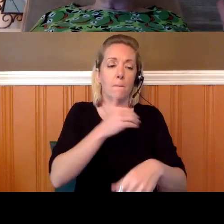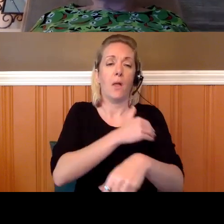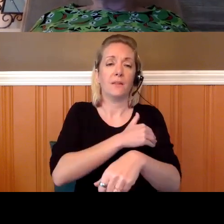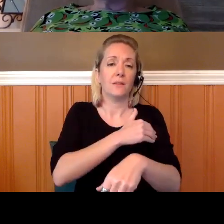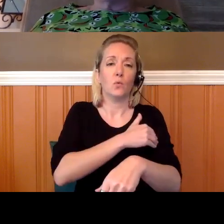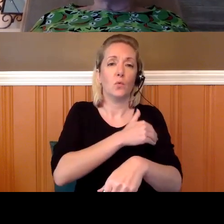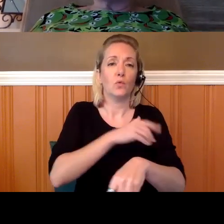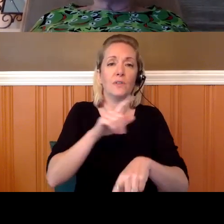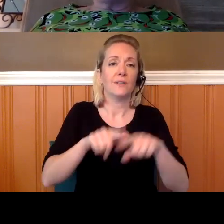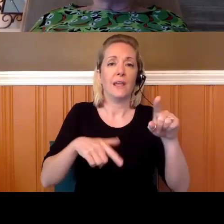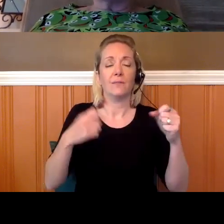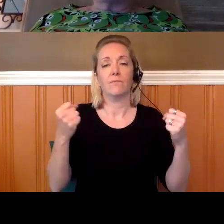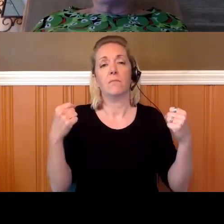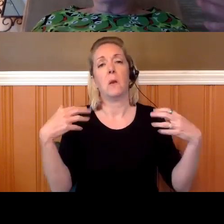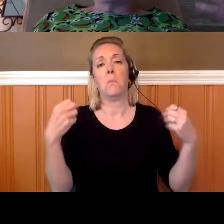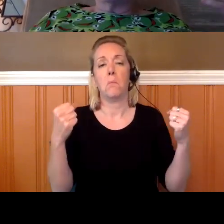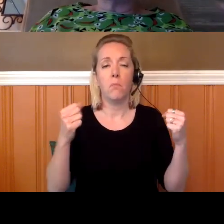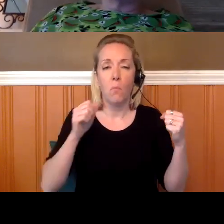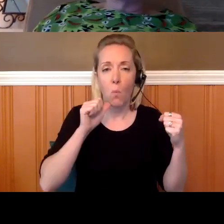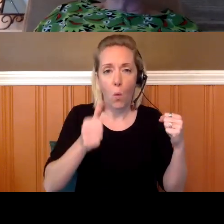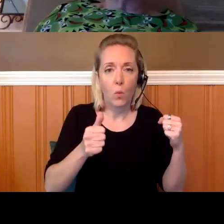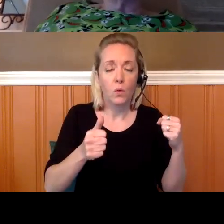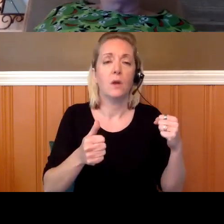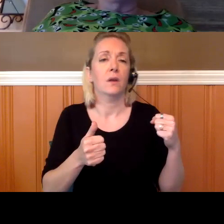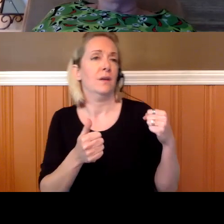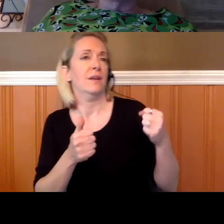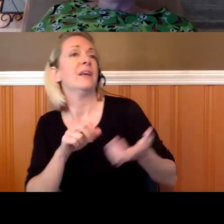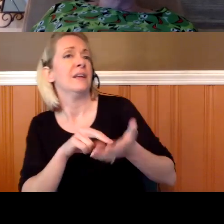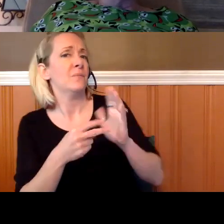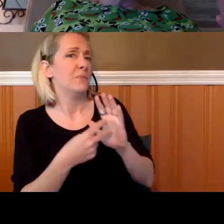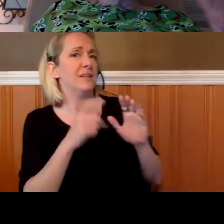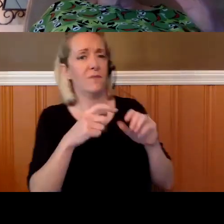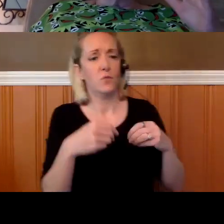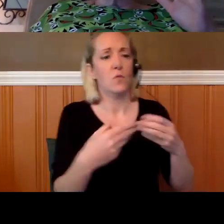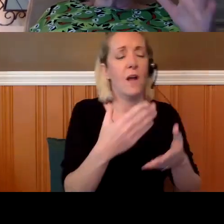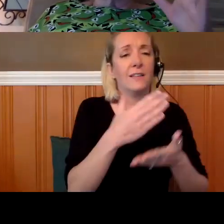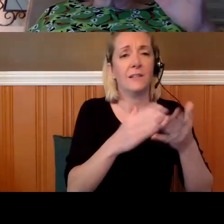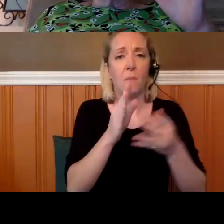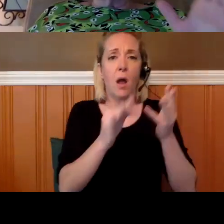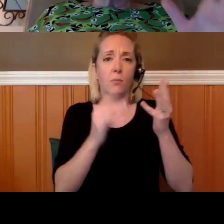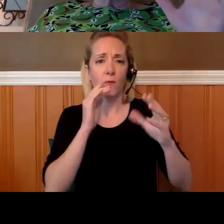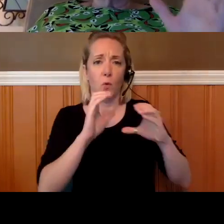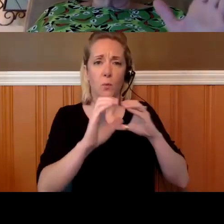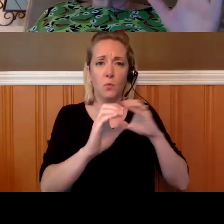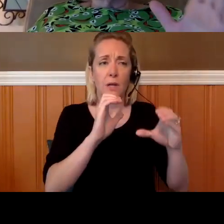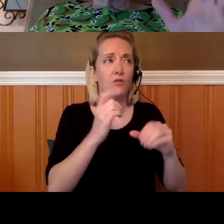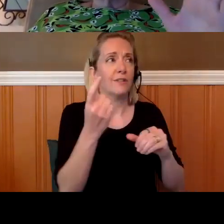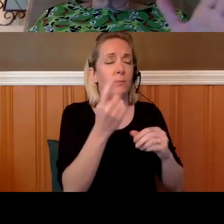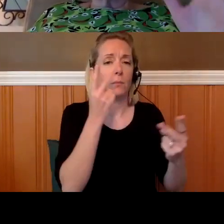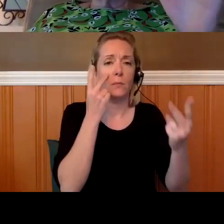be a fluent signer. If we don't work to give him something visual